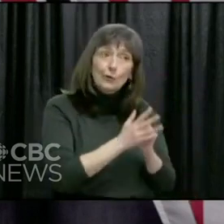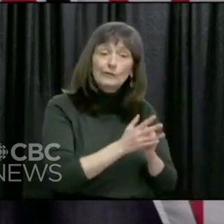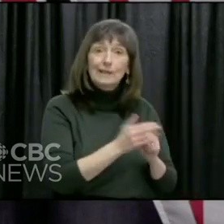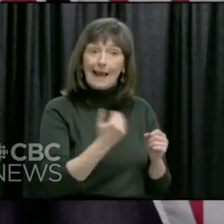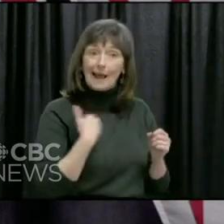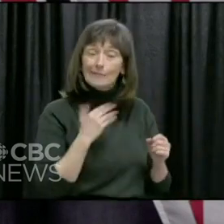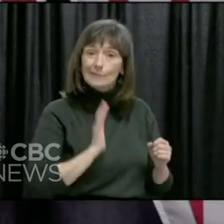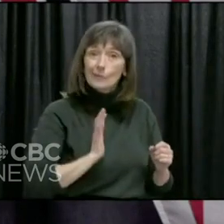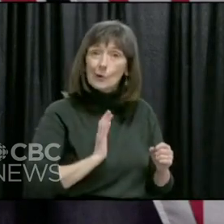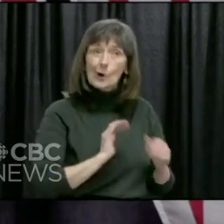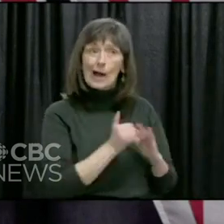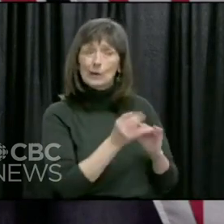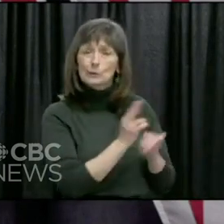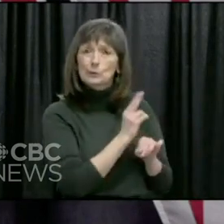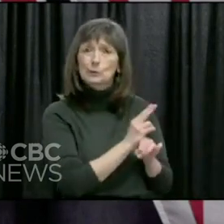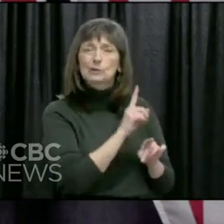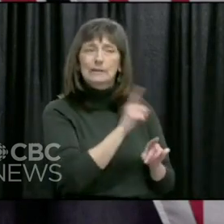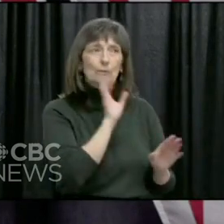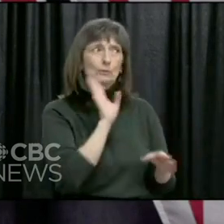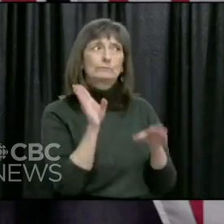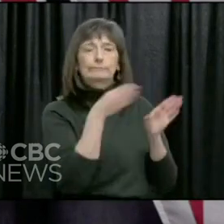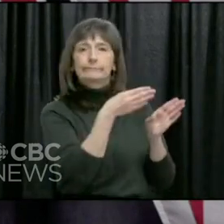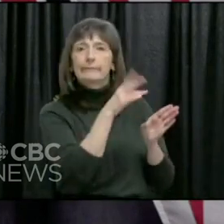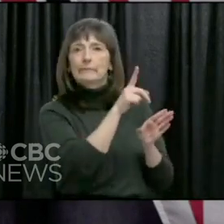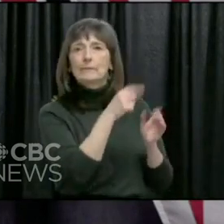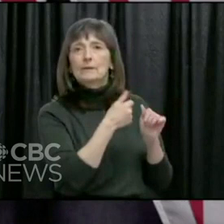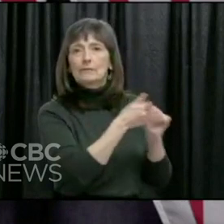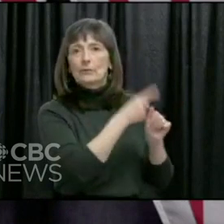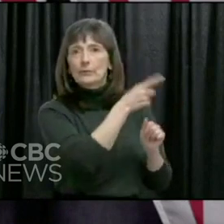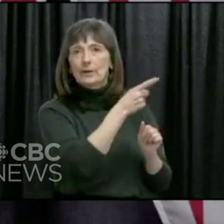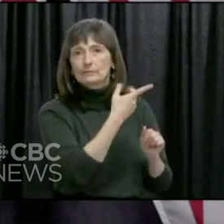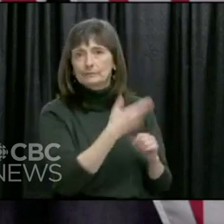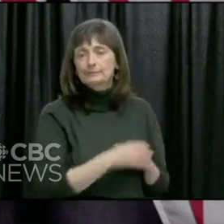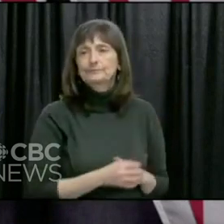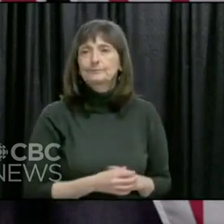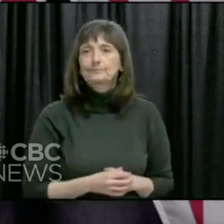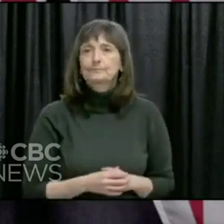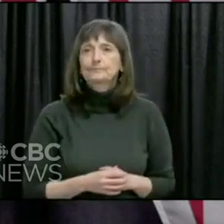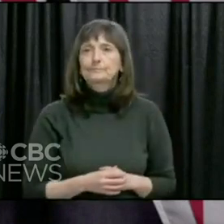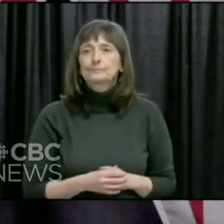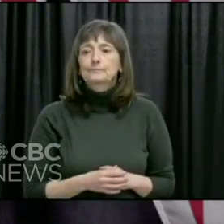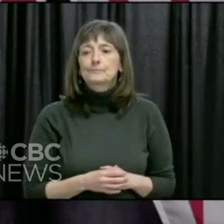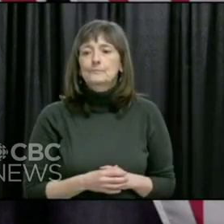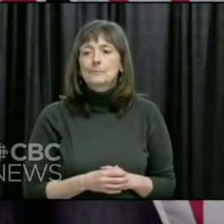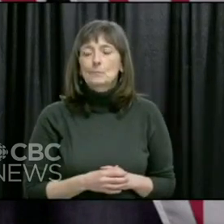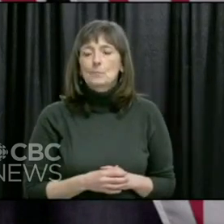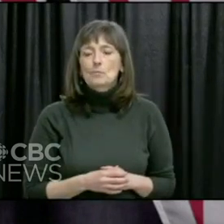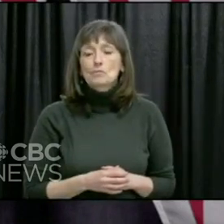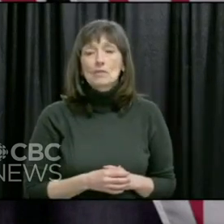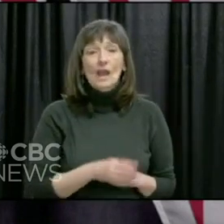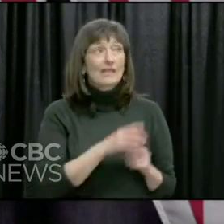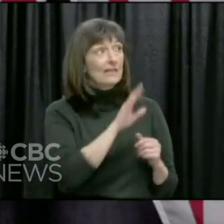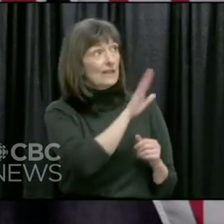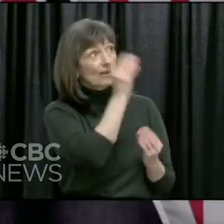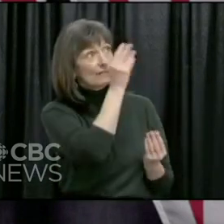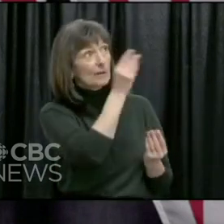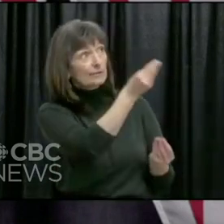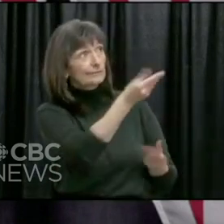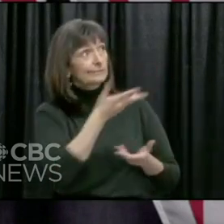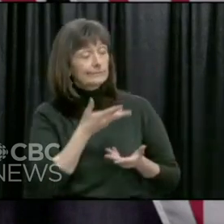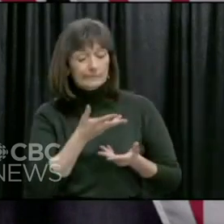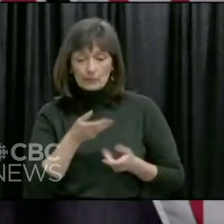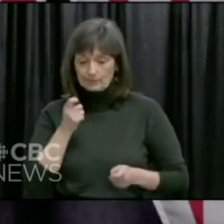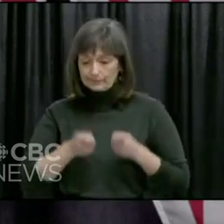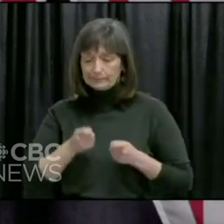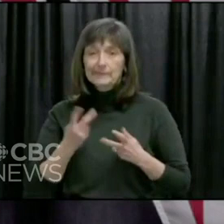And we'll certainly be paying attention to that information when it comes out and that guidance to direct how we'll be using this